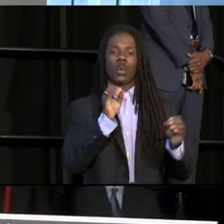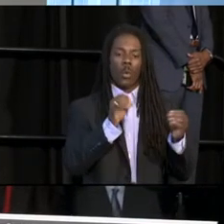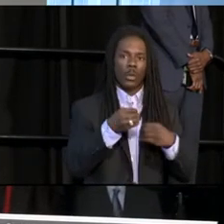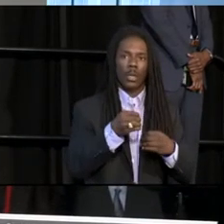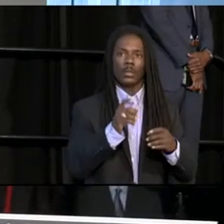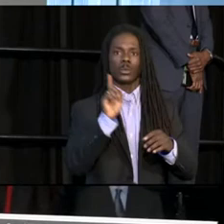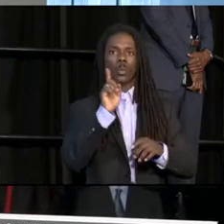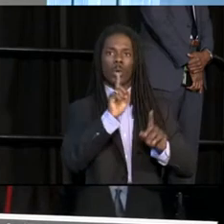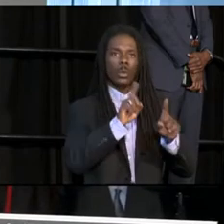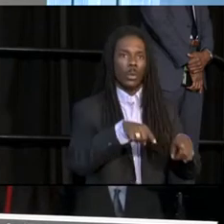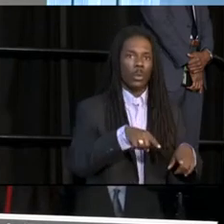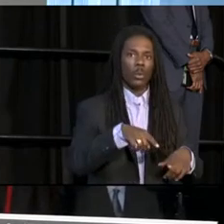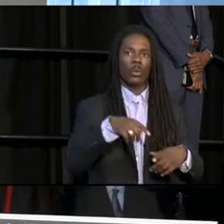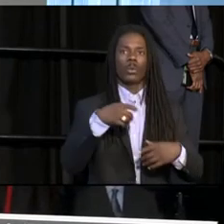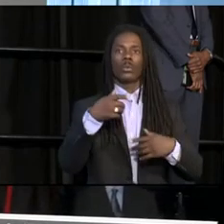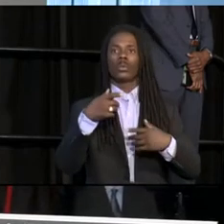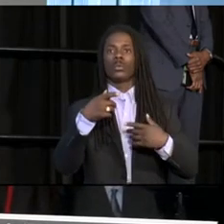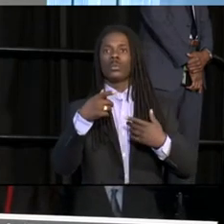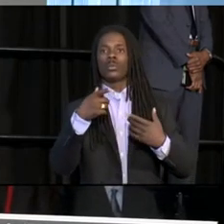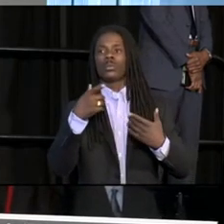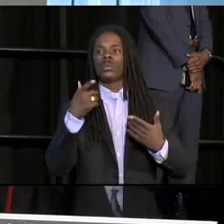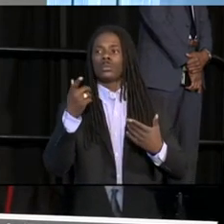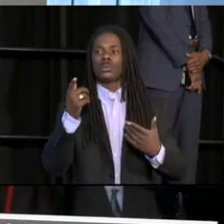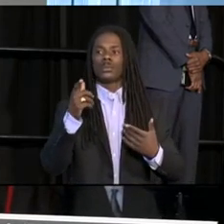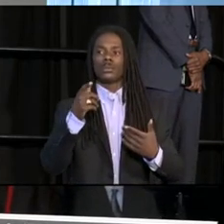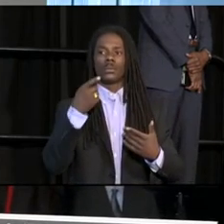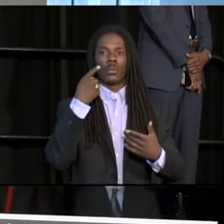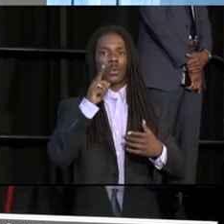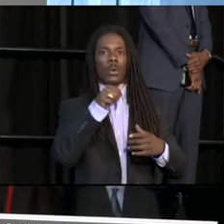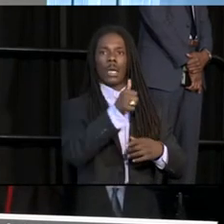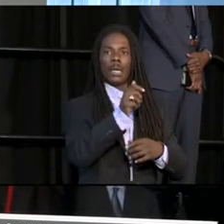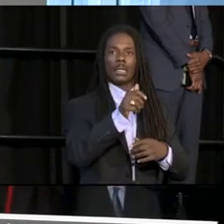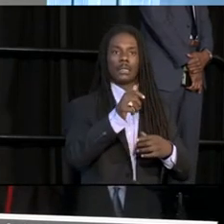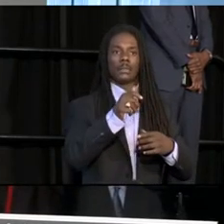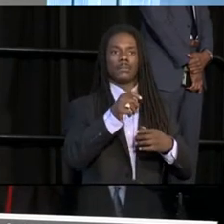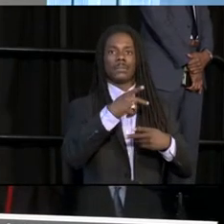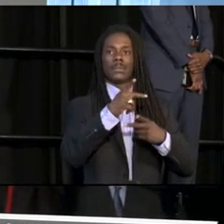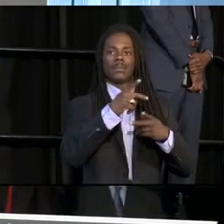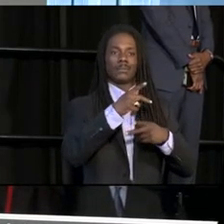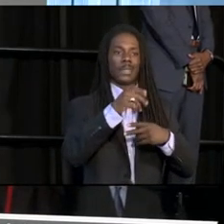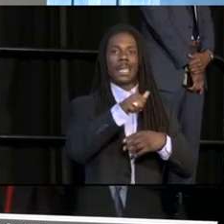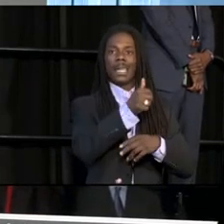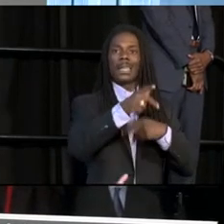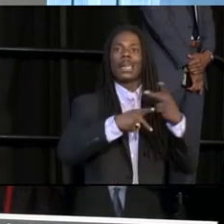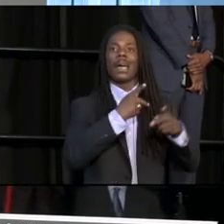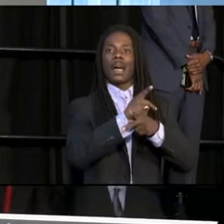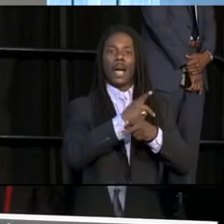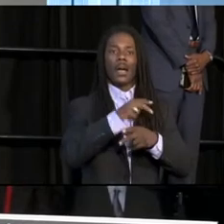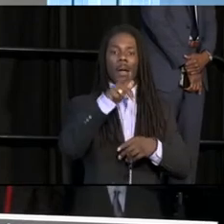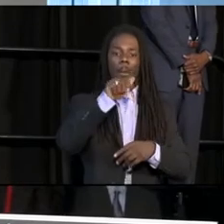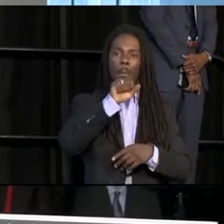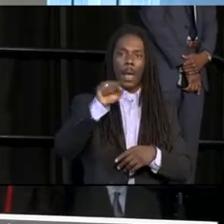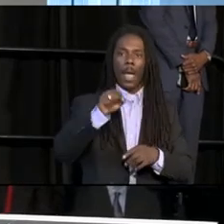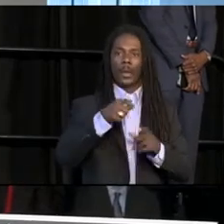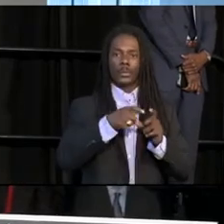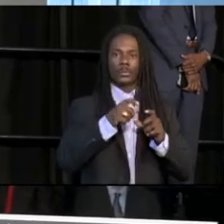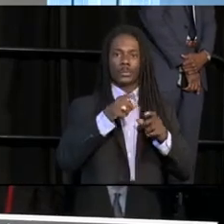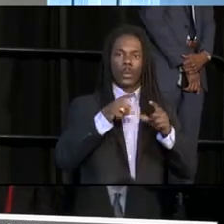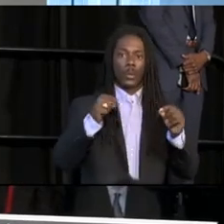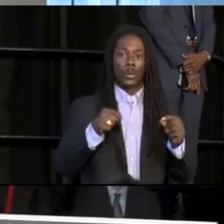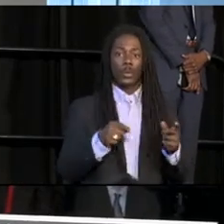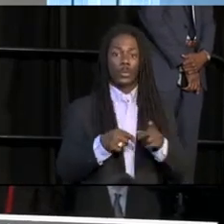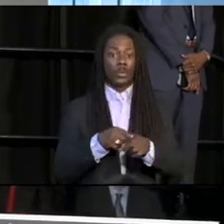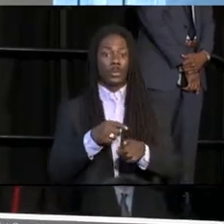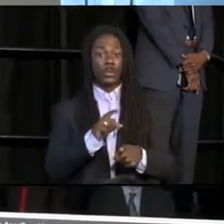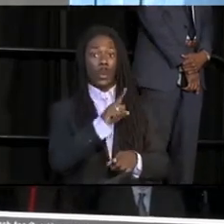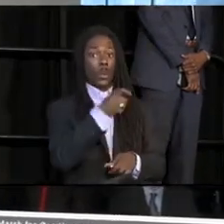and in reference to any type of passes that you might need. This question is for the Mayor. Mayor, we're just